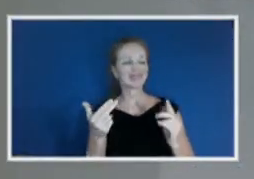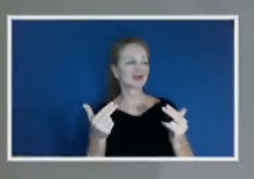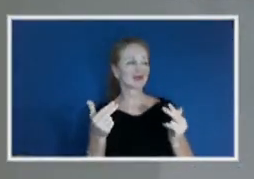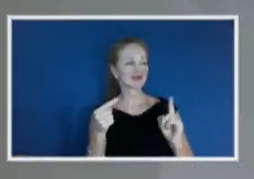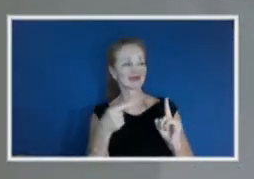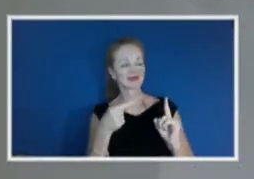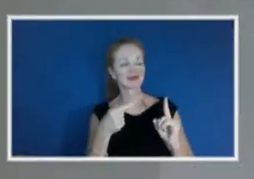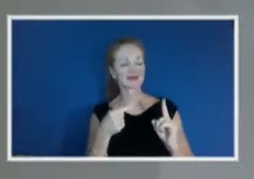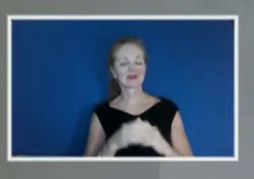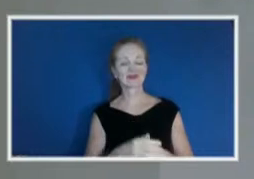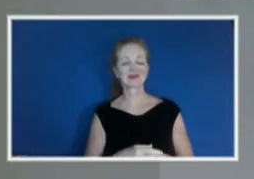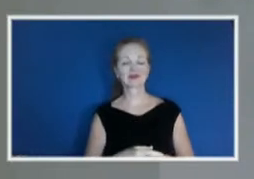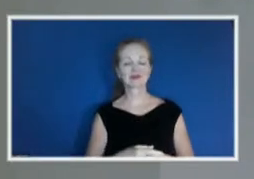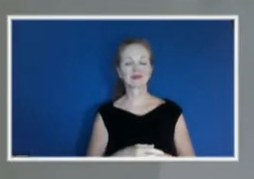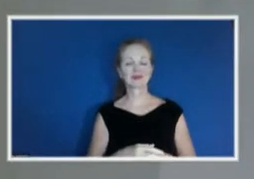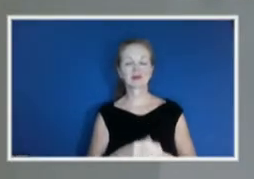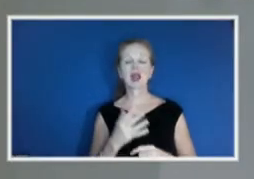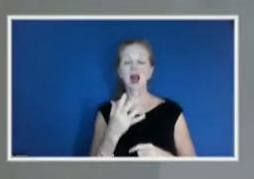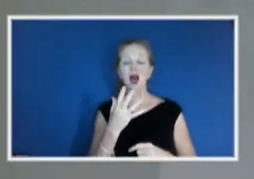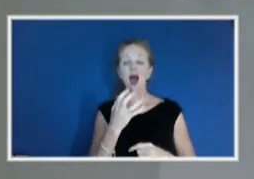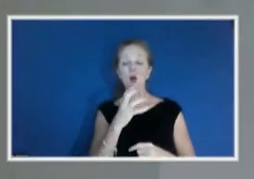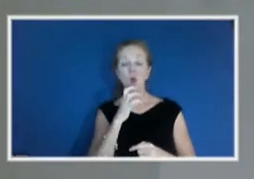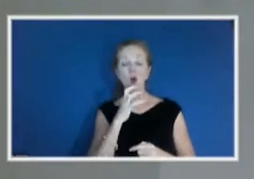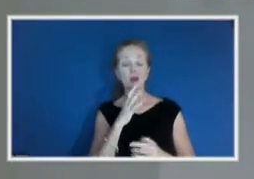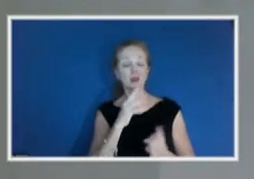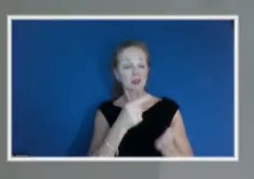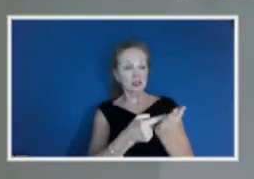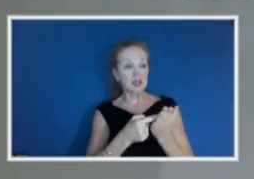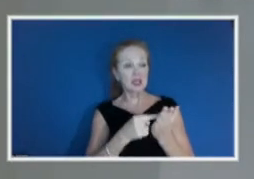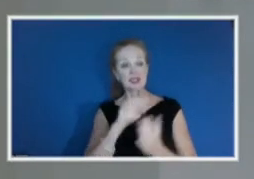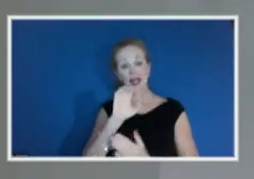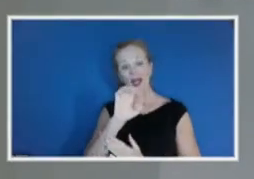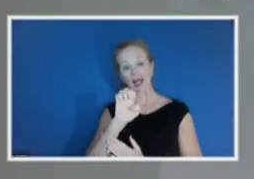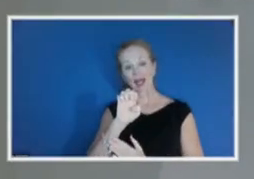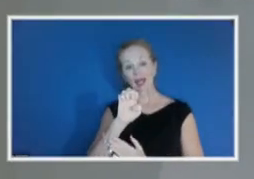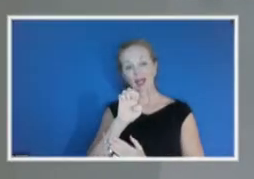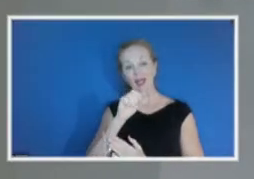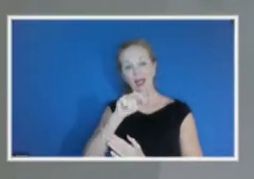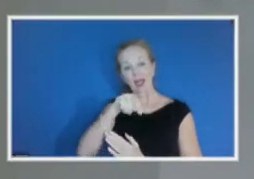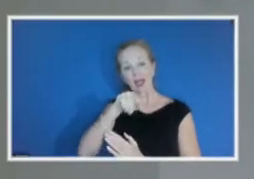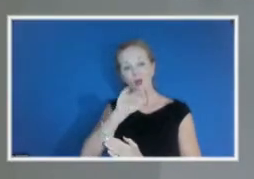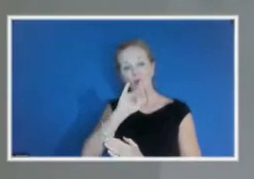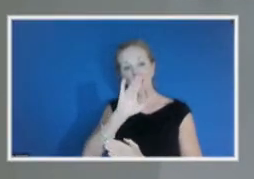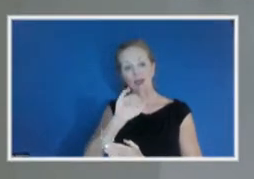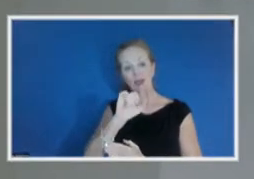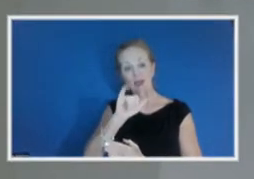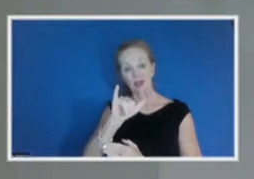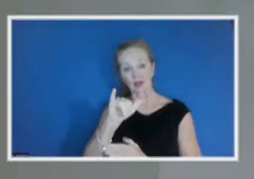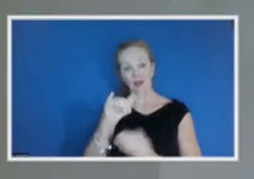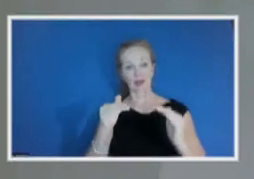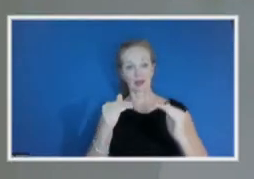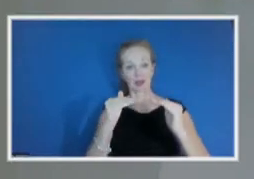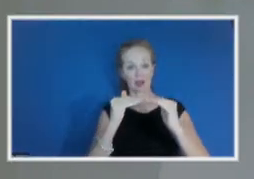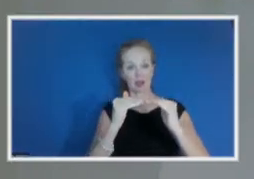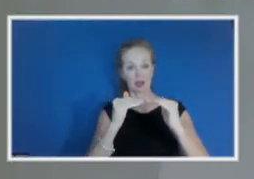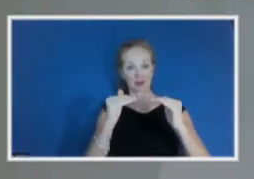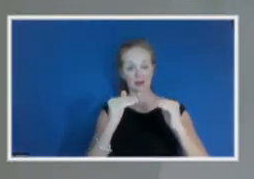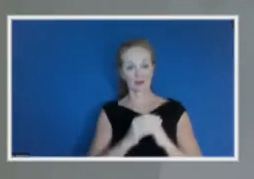I want to address equity tonight. So it's very befitting that this is our